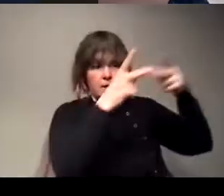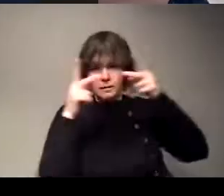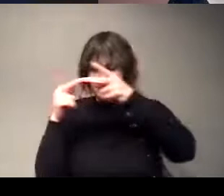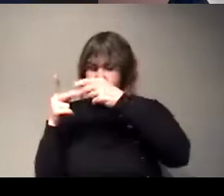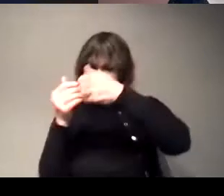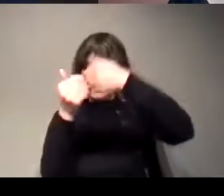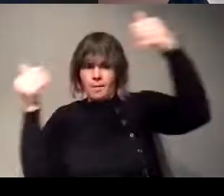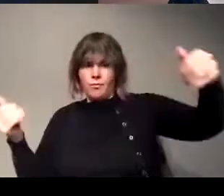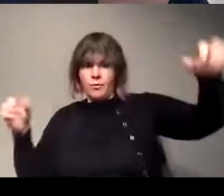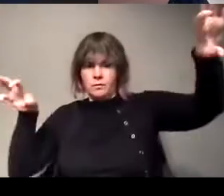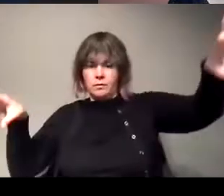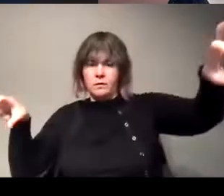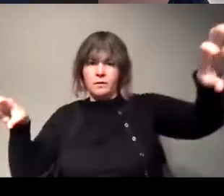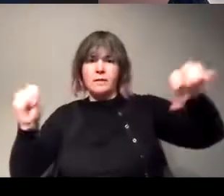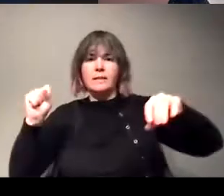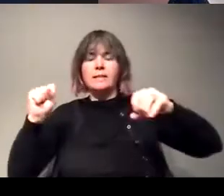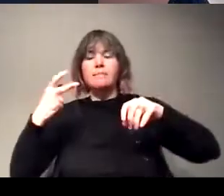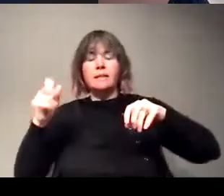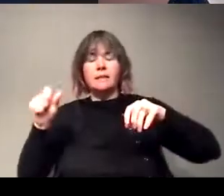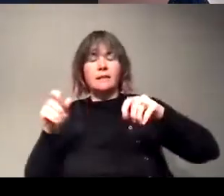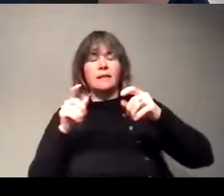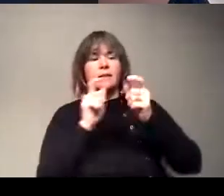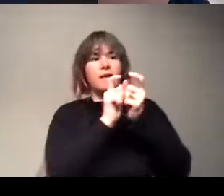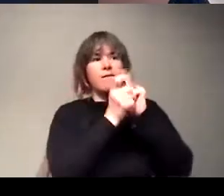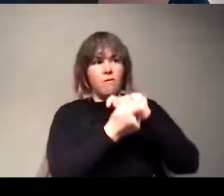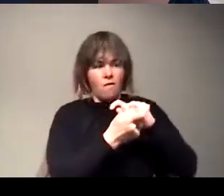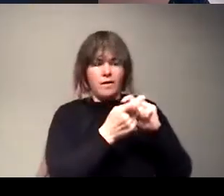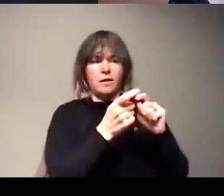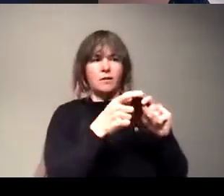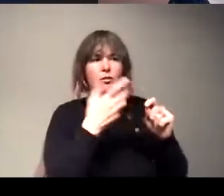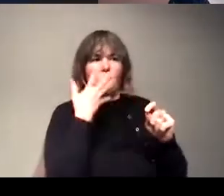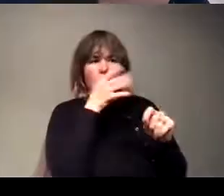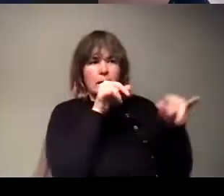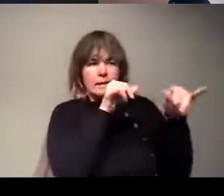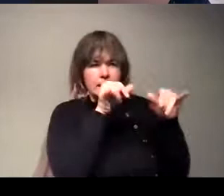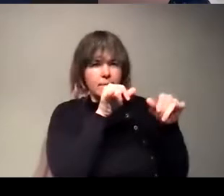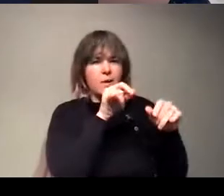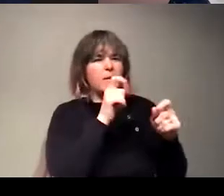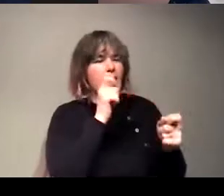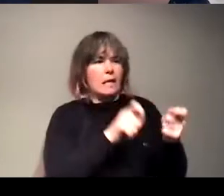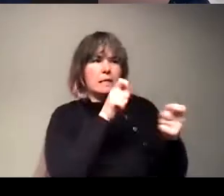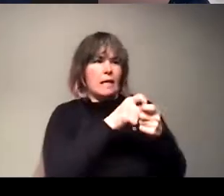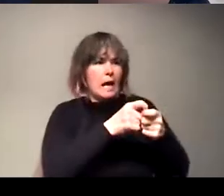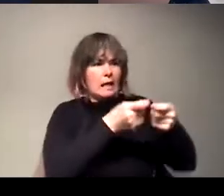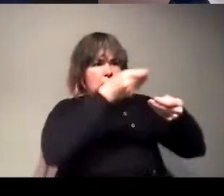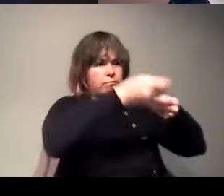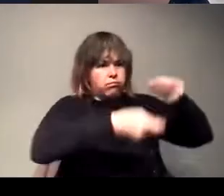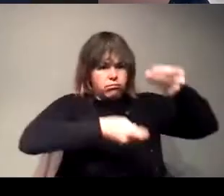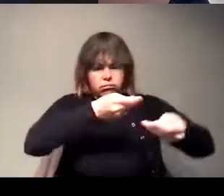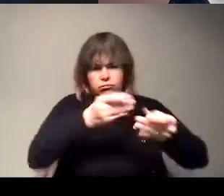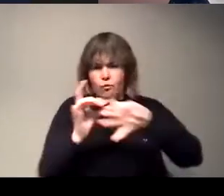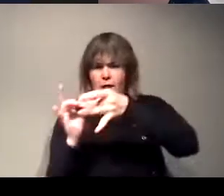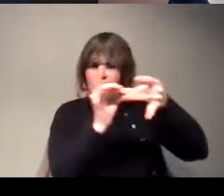separate areas, species evolving to look similar, but not being directly descended from each one another, so.